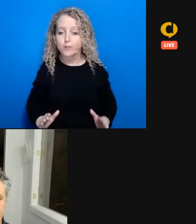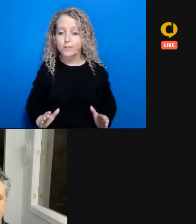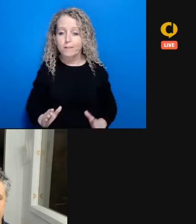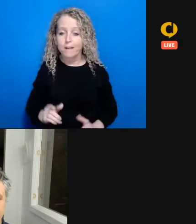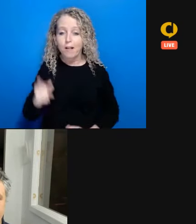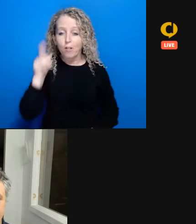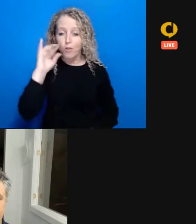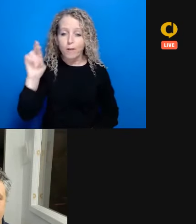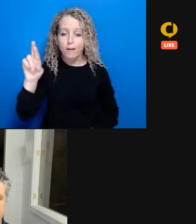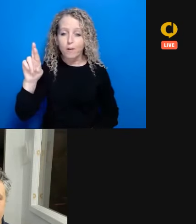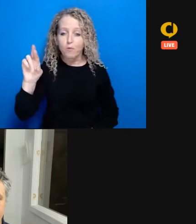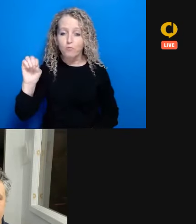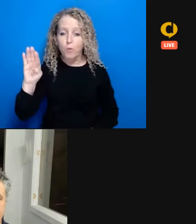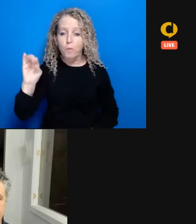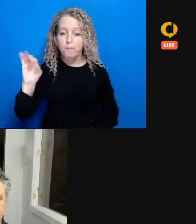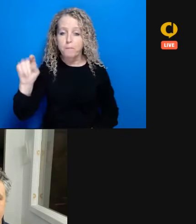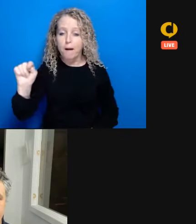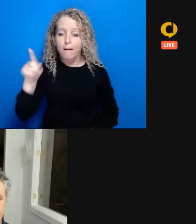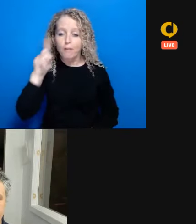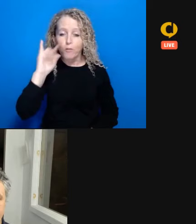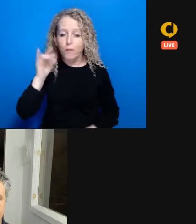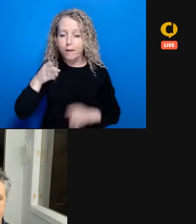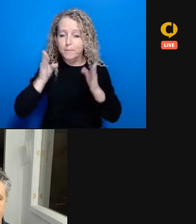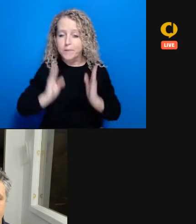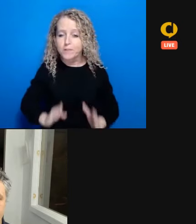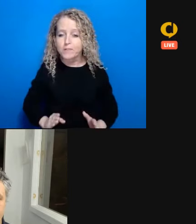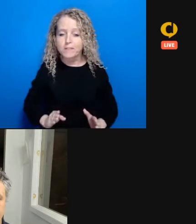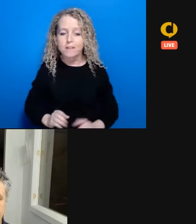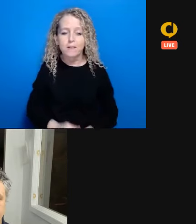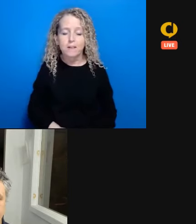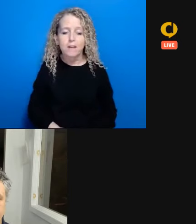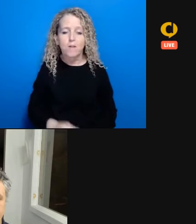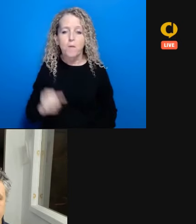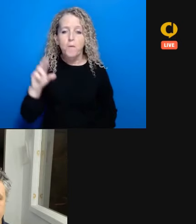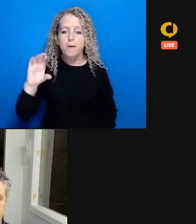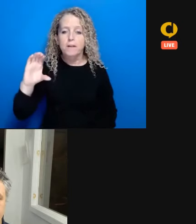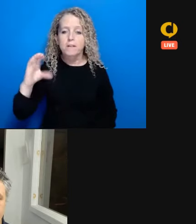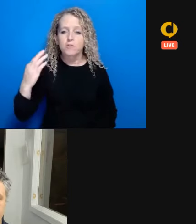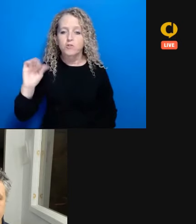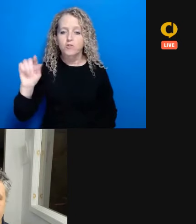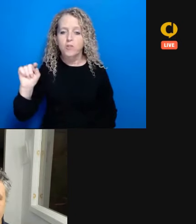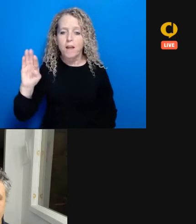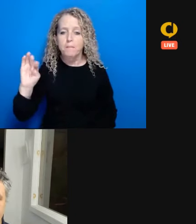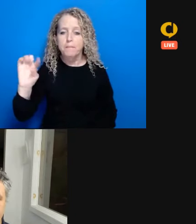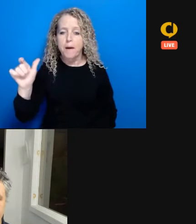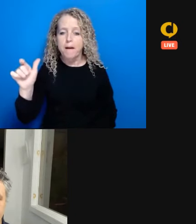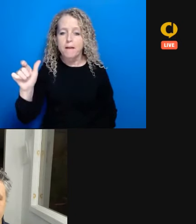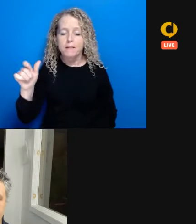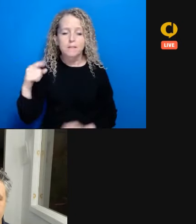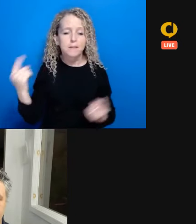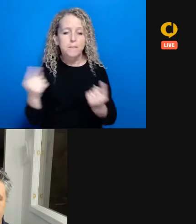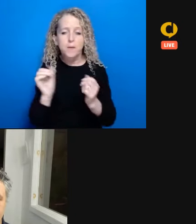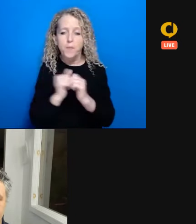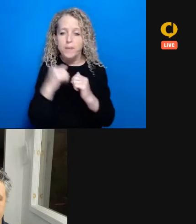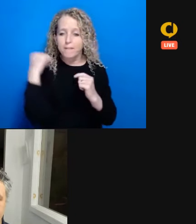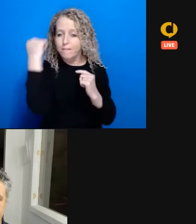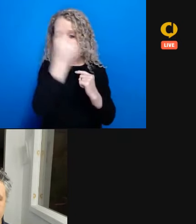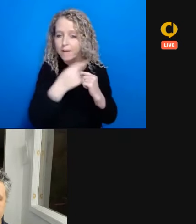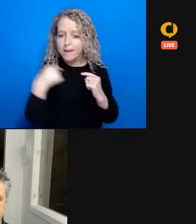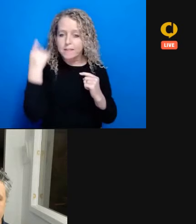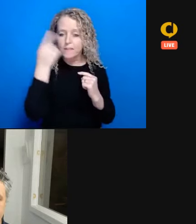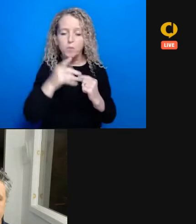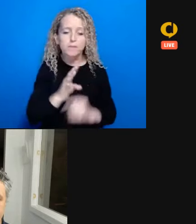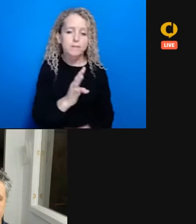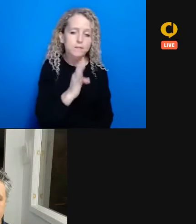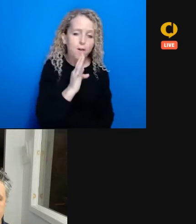that look like people, or more simply, chatbots, or things that have a face that talk to you or listen to you speak,